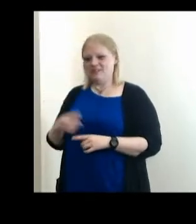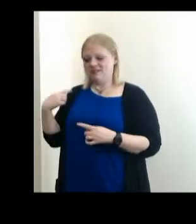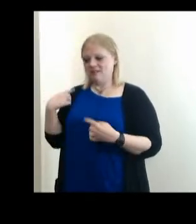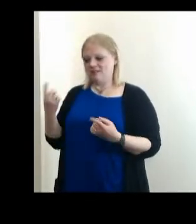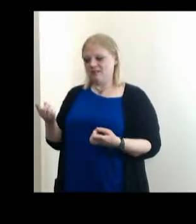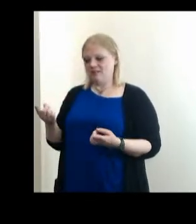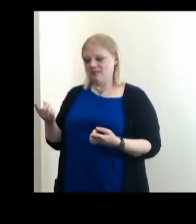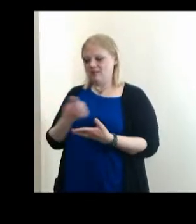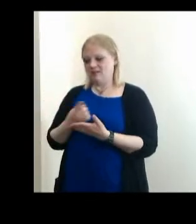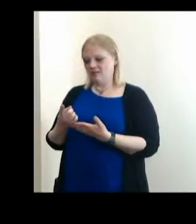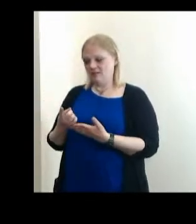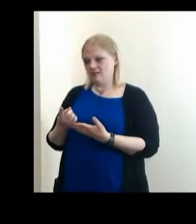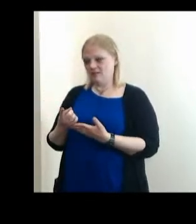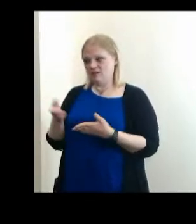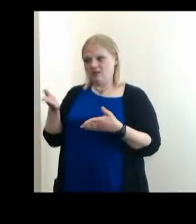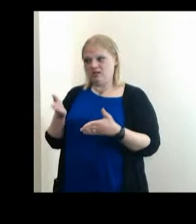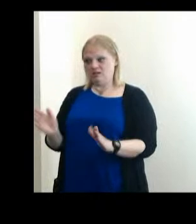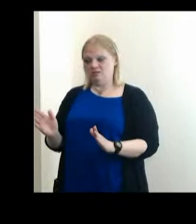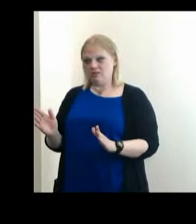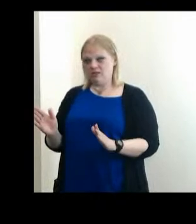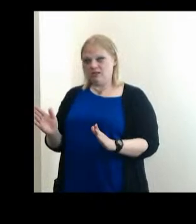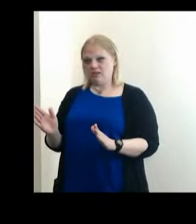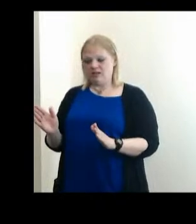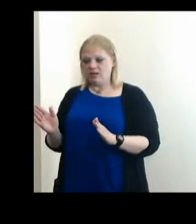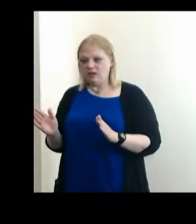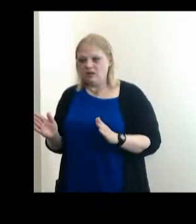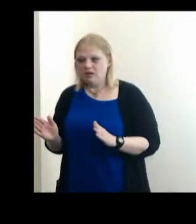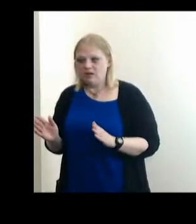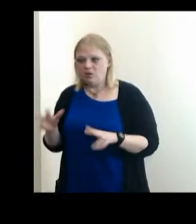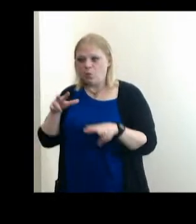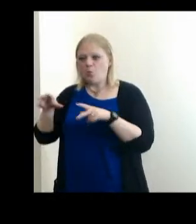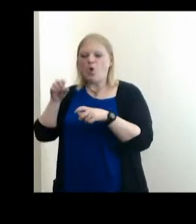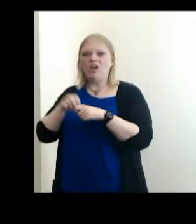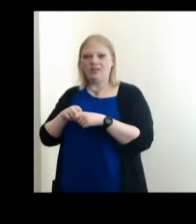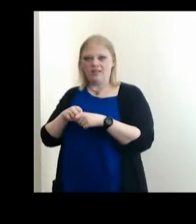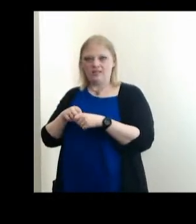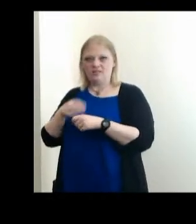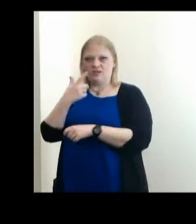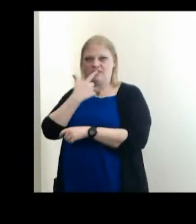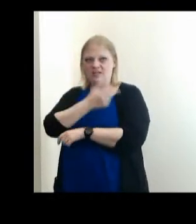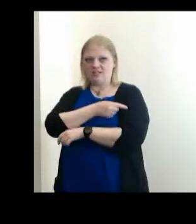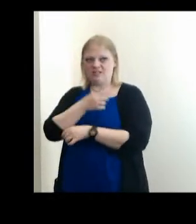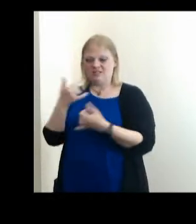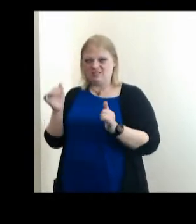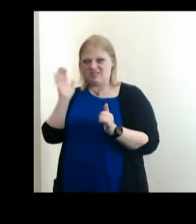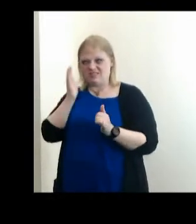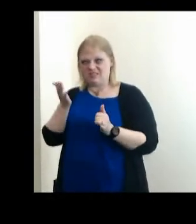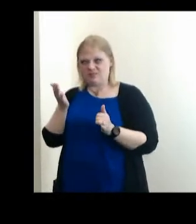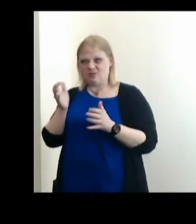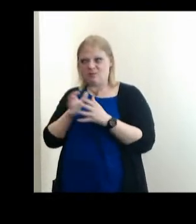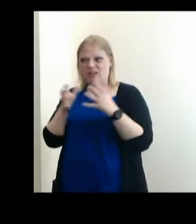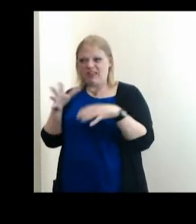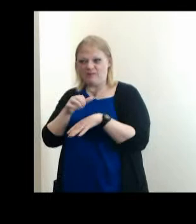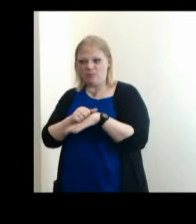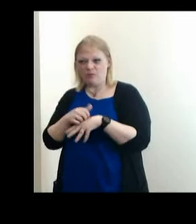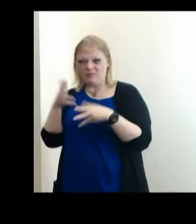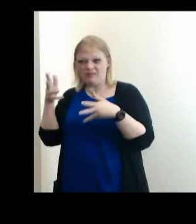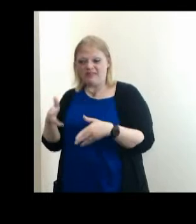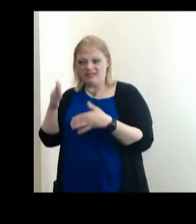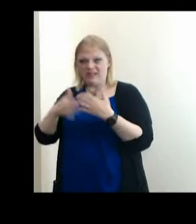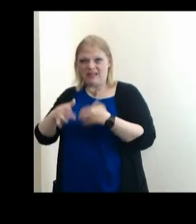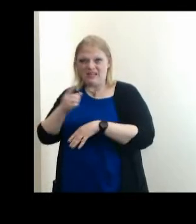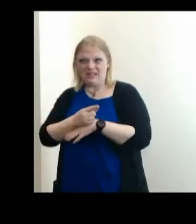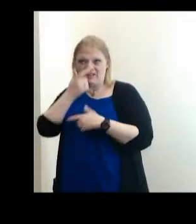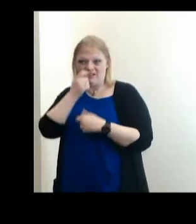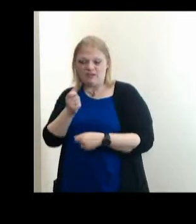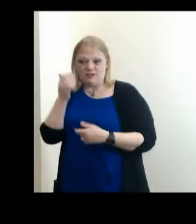over the past week, since you have allowed walk-ups to come into county vaccination sites, there still seem to be lots of appointments left at the end of the day. I'm